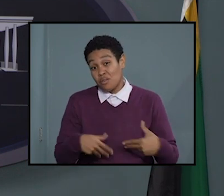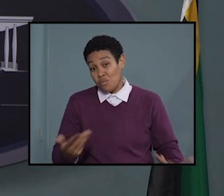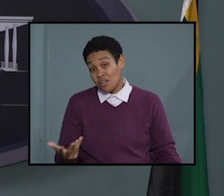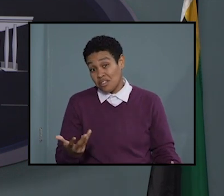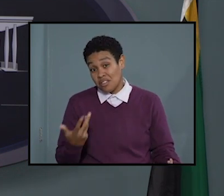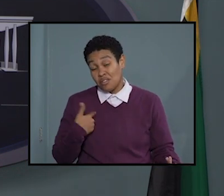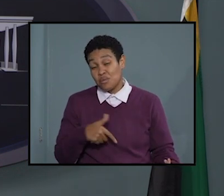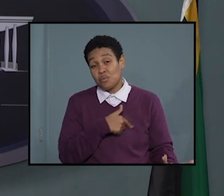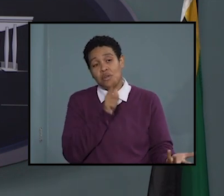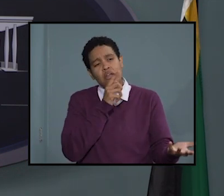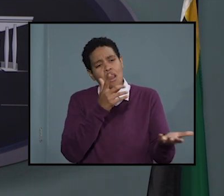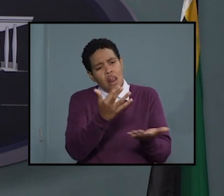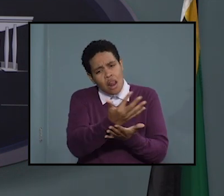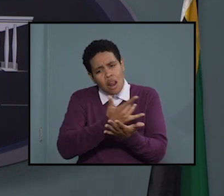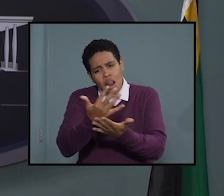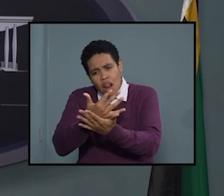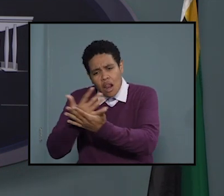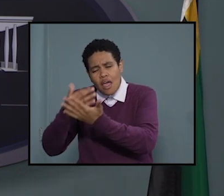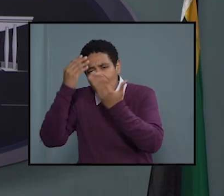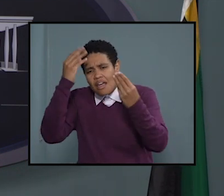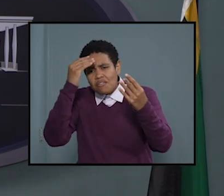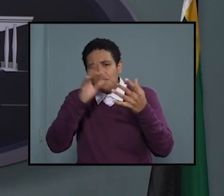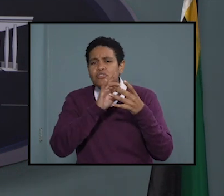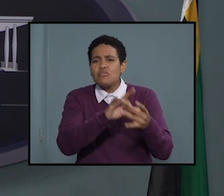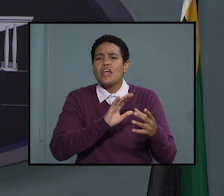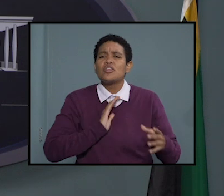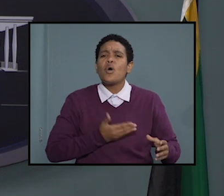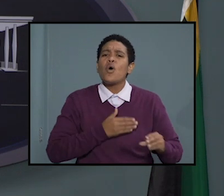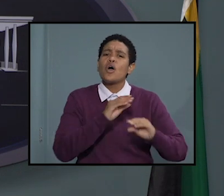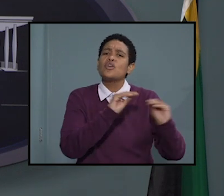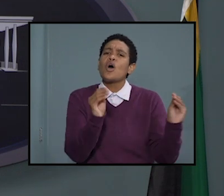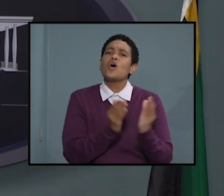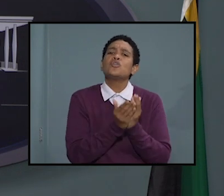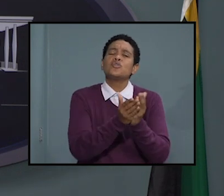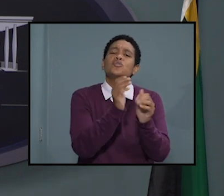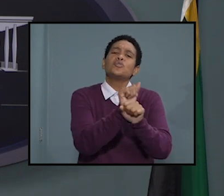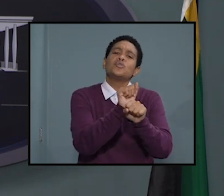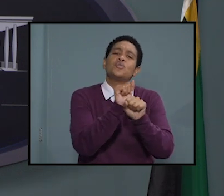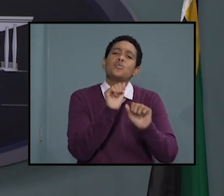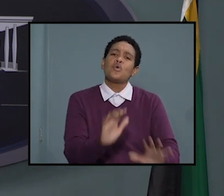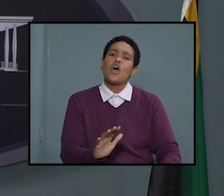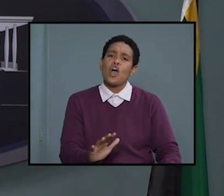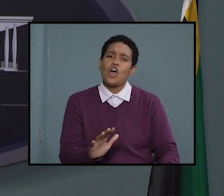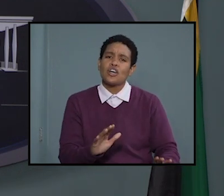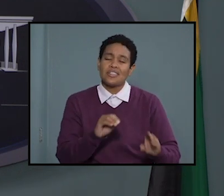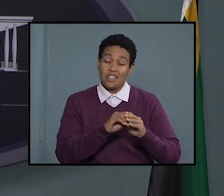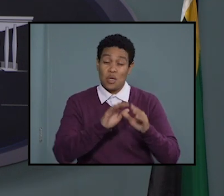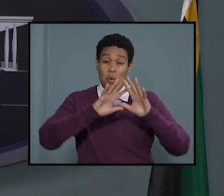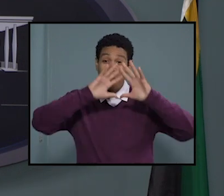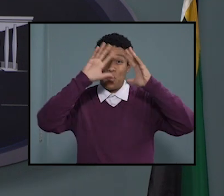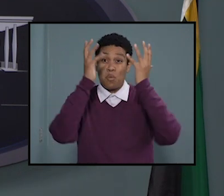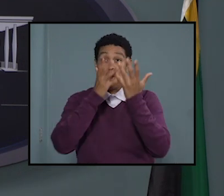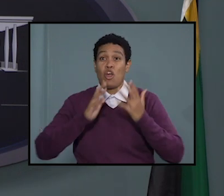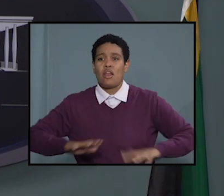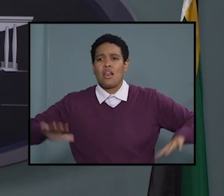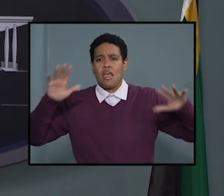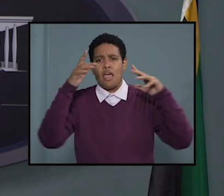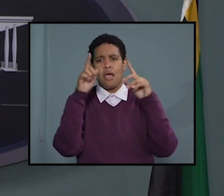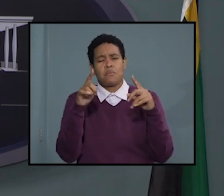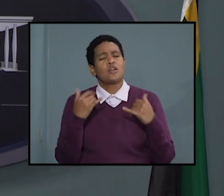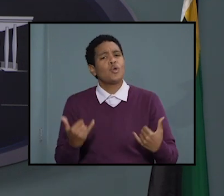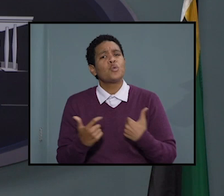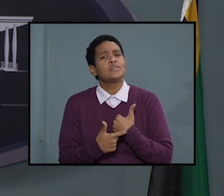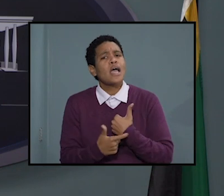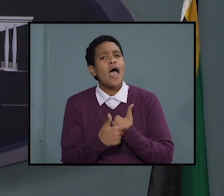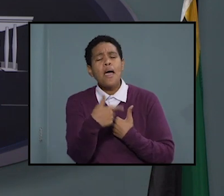been collating information about our non-cruise workers across the world. And this, at this point